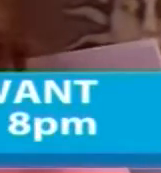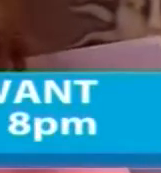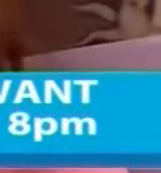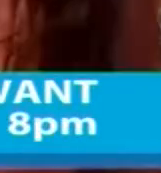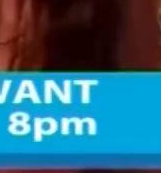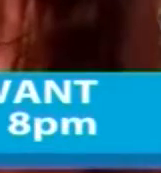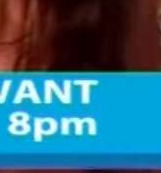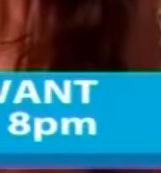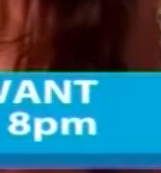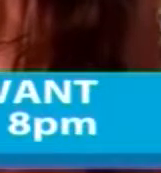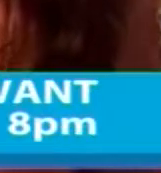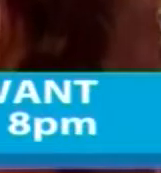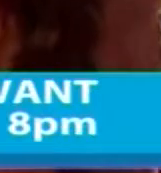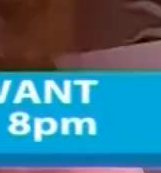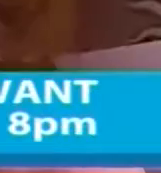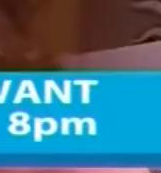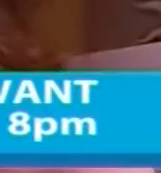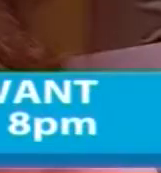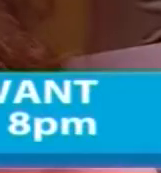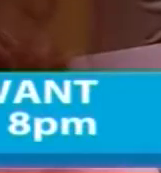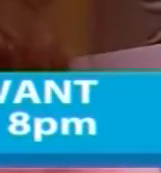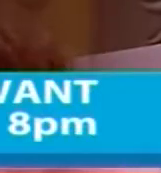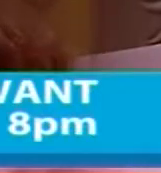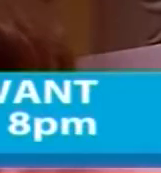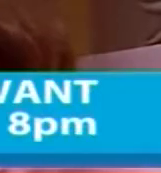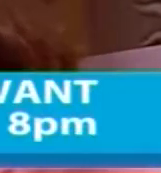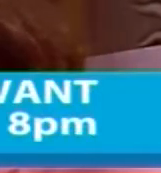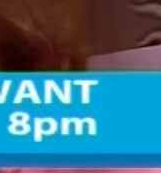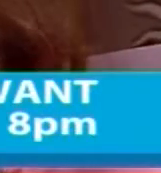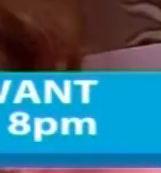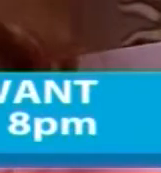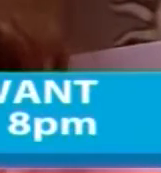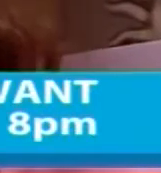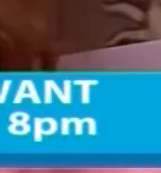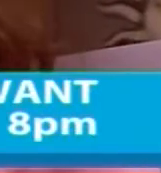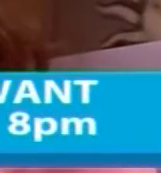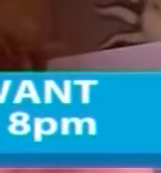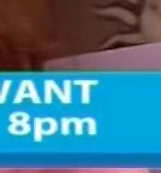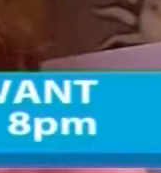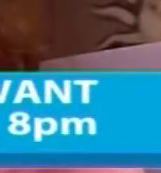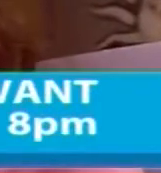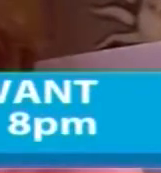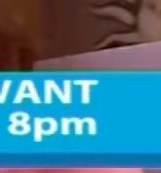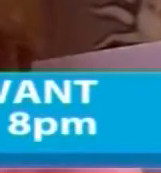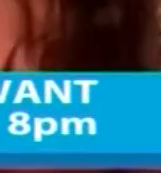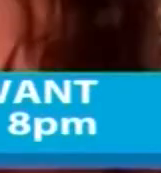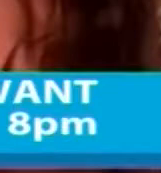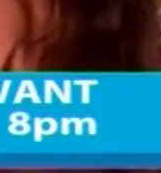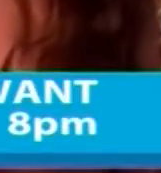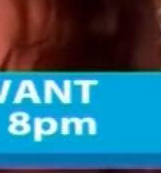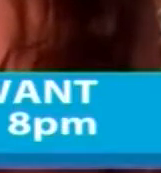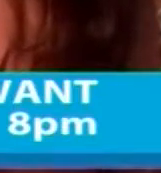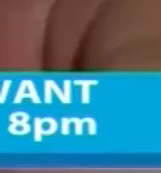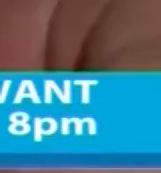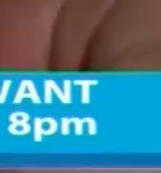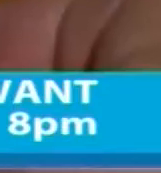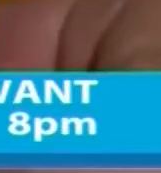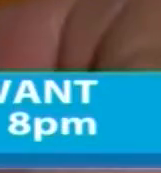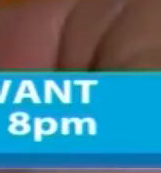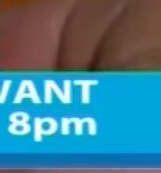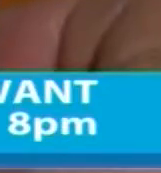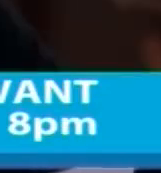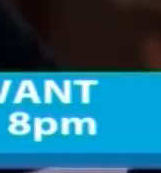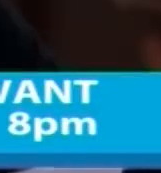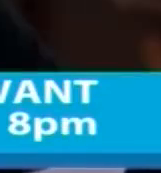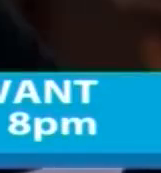too bad for them. I am Amaya Serrano, the daughter of Florencia Martinez, and I'm not going to lower my head before anyone. The only one